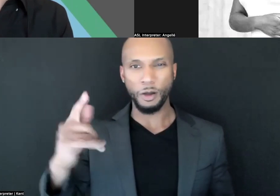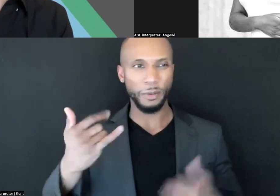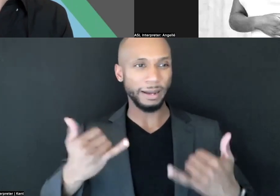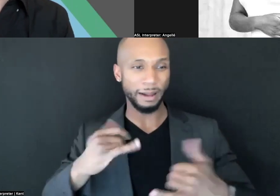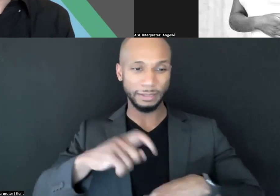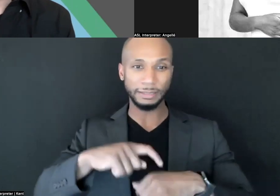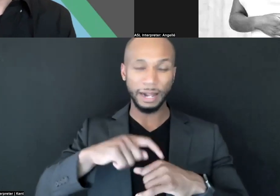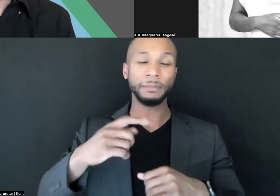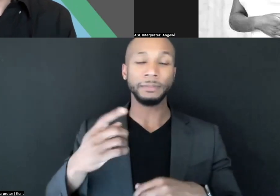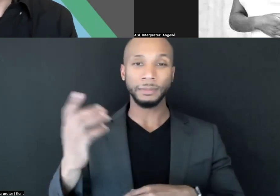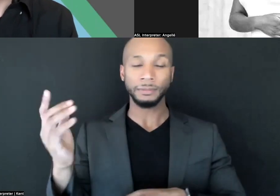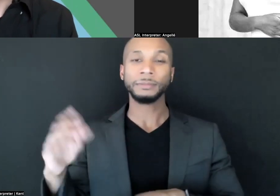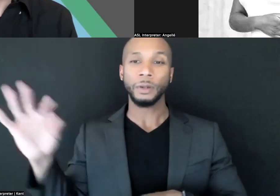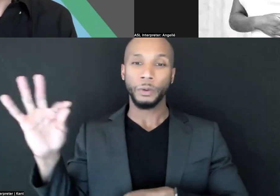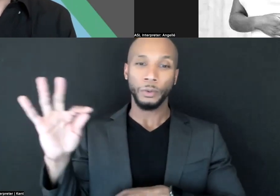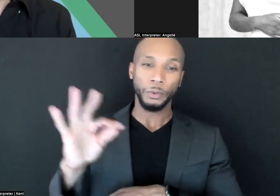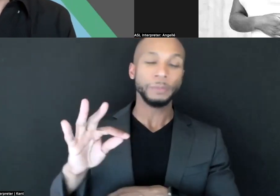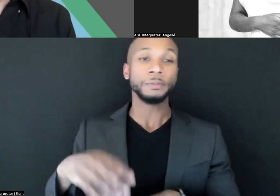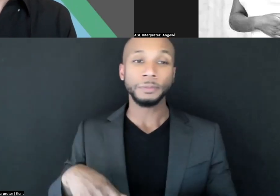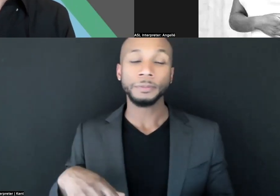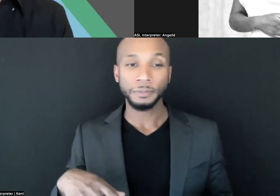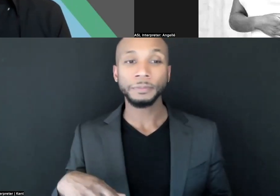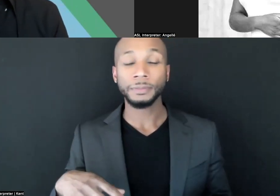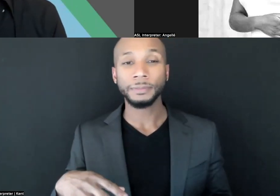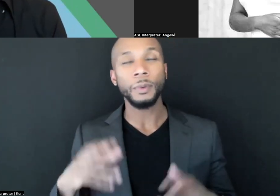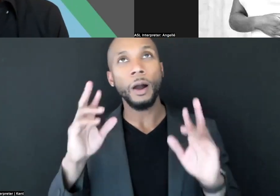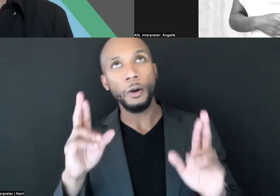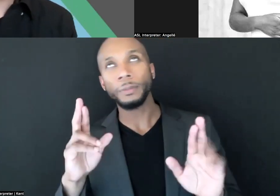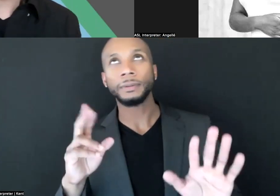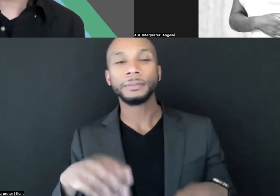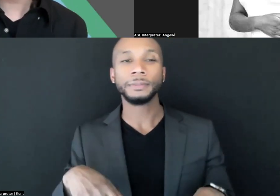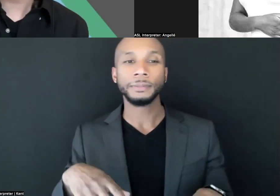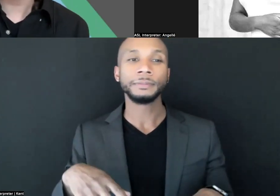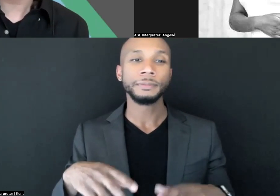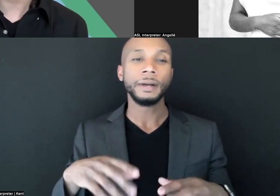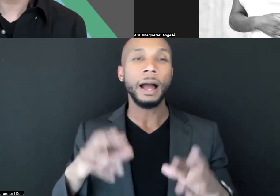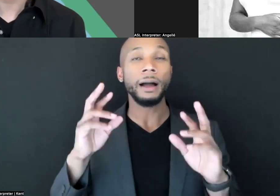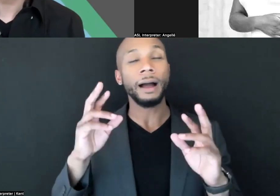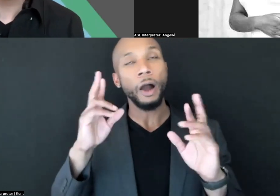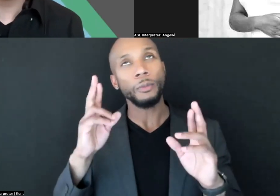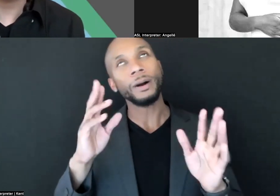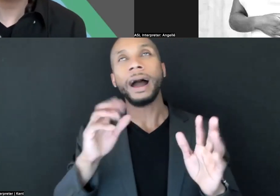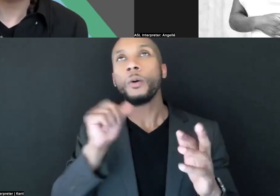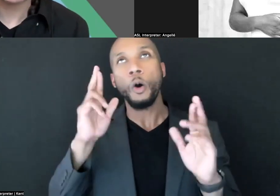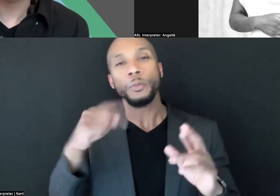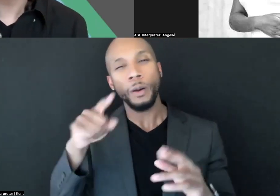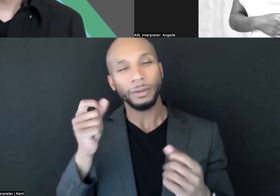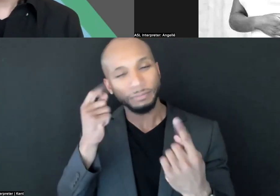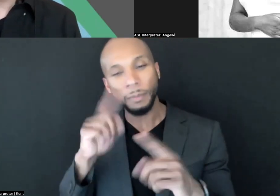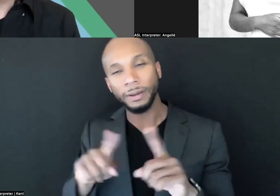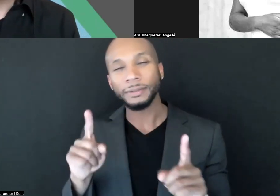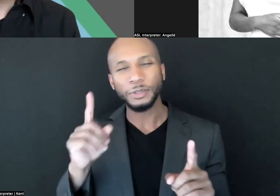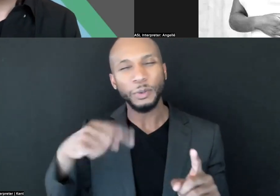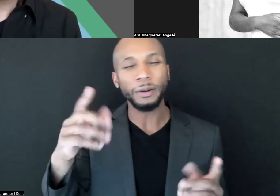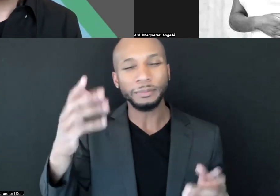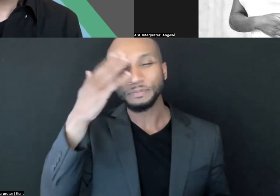but um, I hope that no, I don't hope that many of you can relate, but those of you who can't relate understand. So,